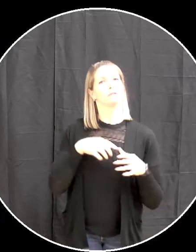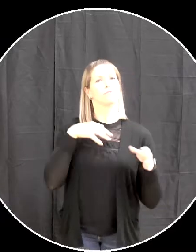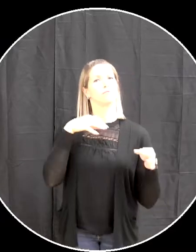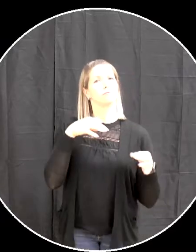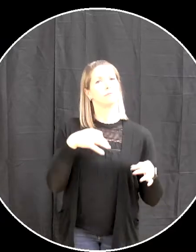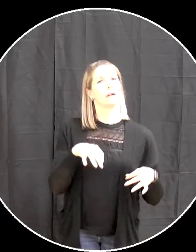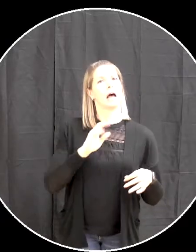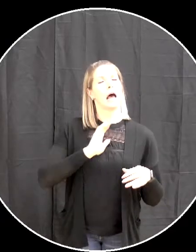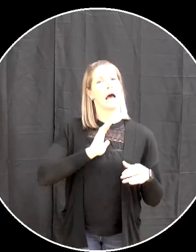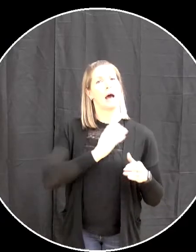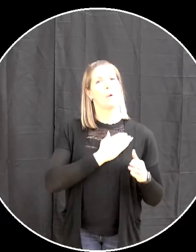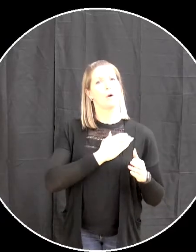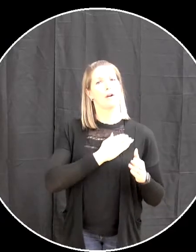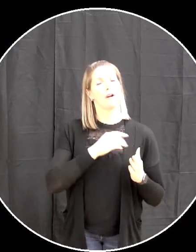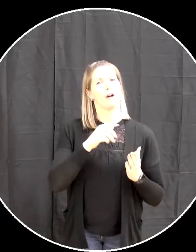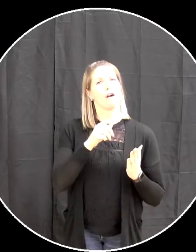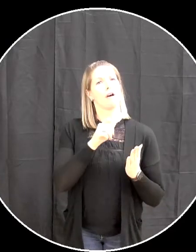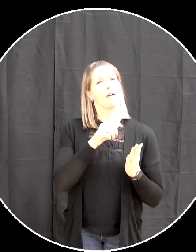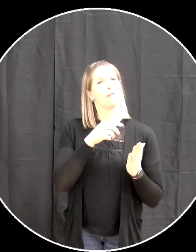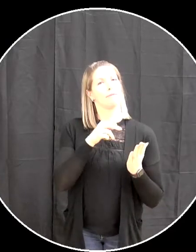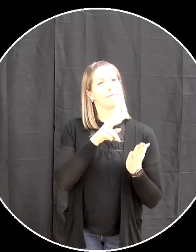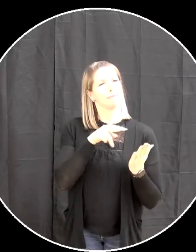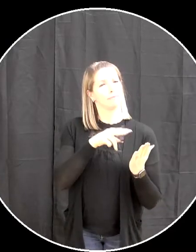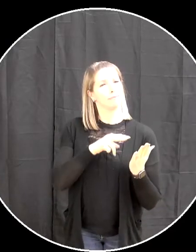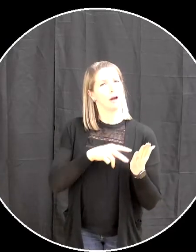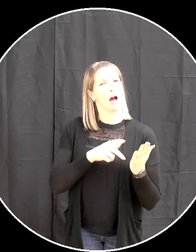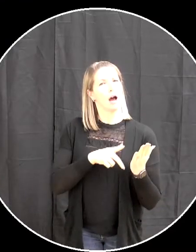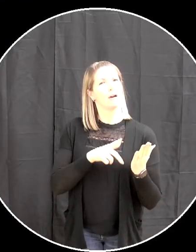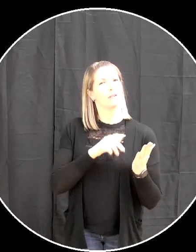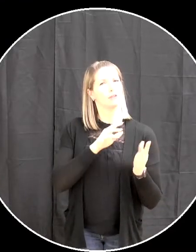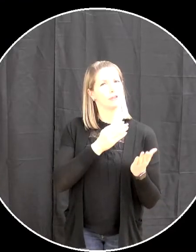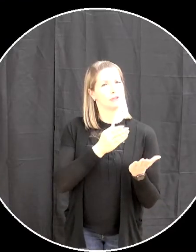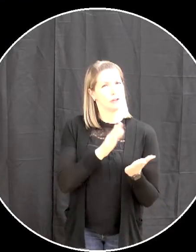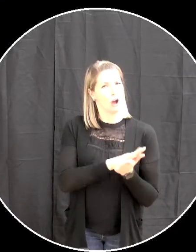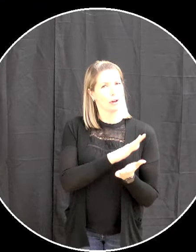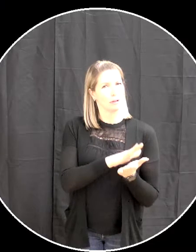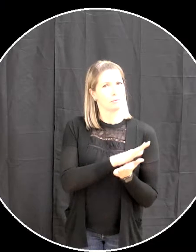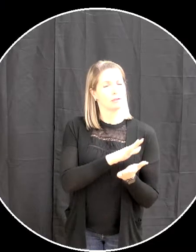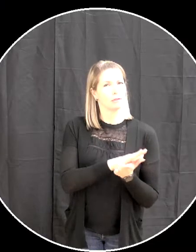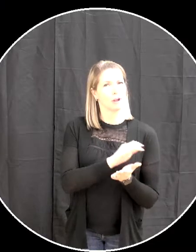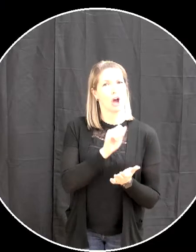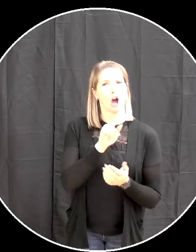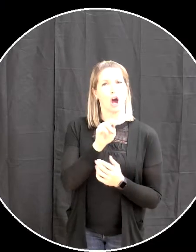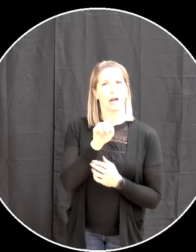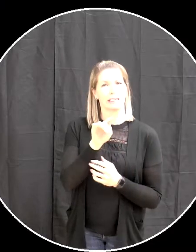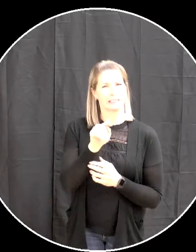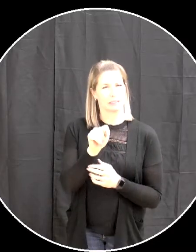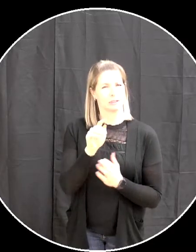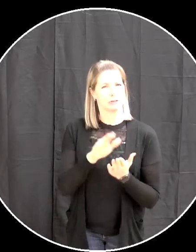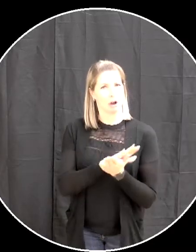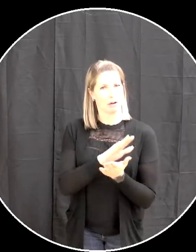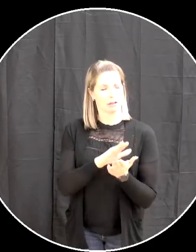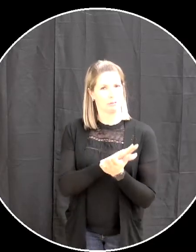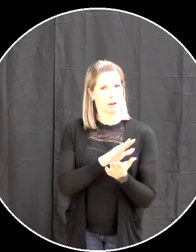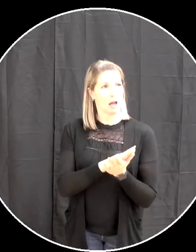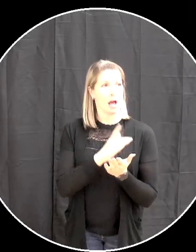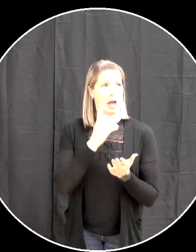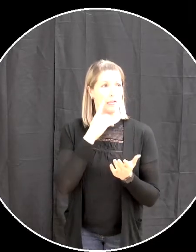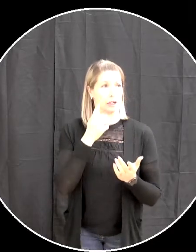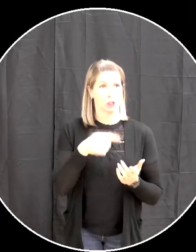audit results document, and I believe that you should all have a copy of that in front of you. And so it'll just kind of